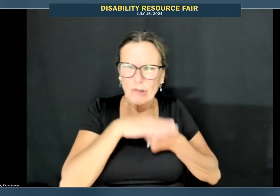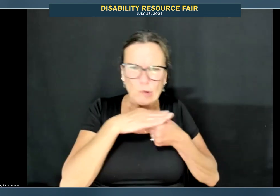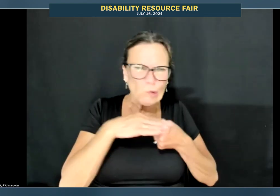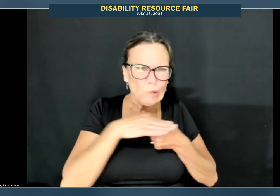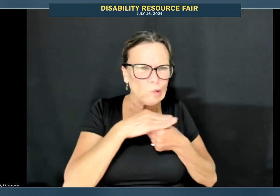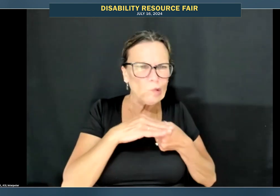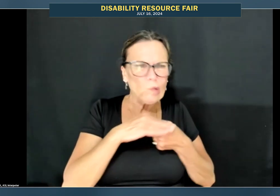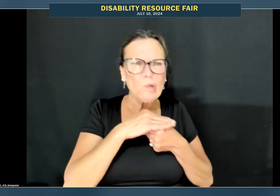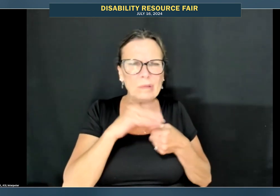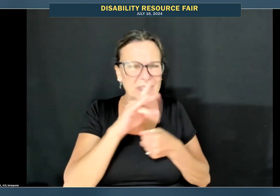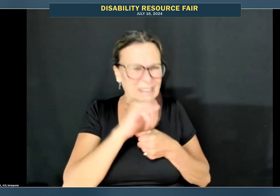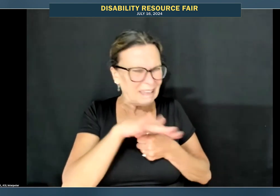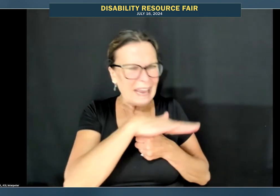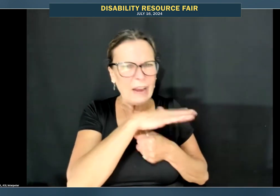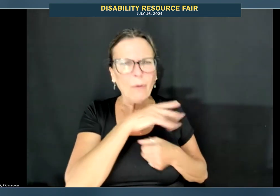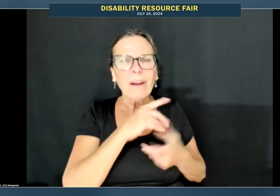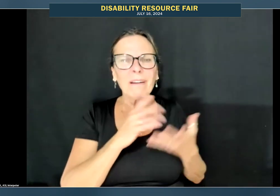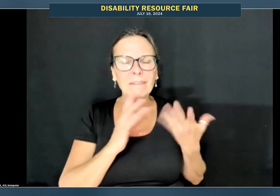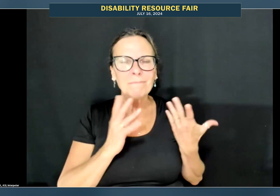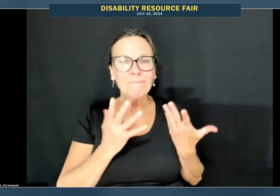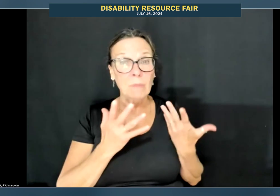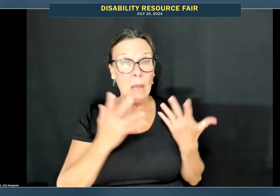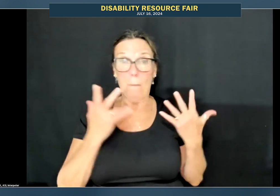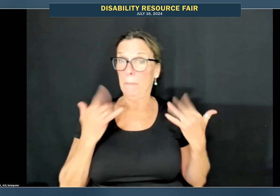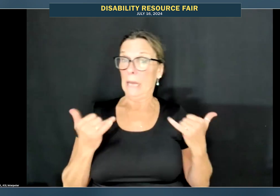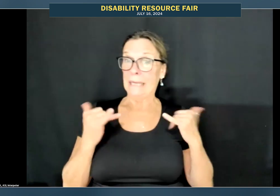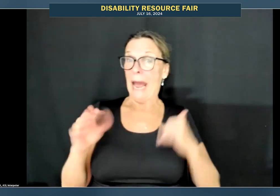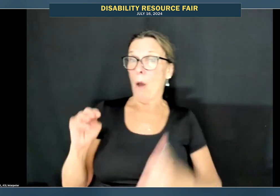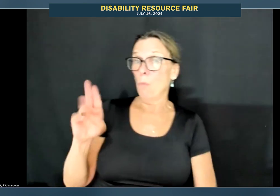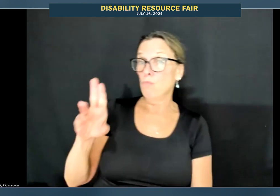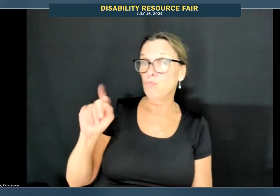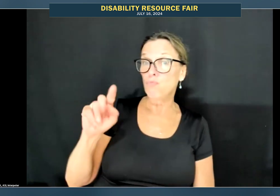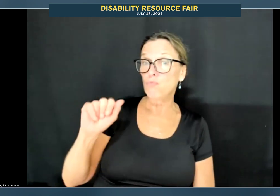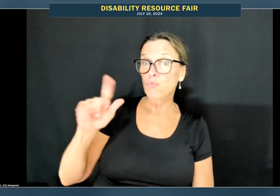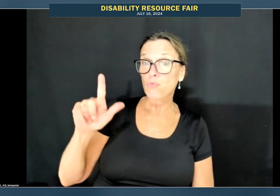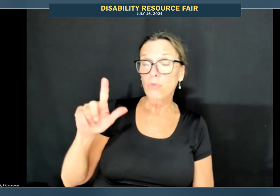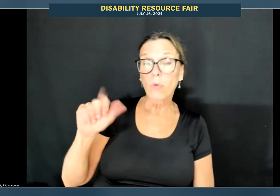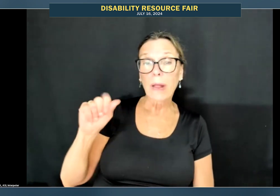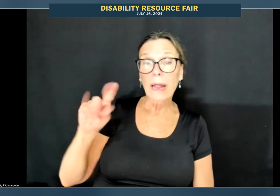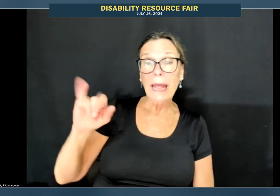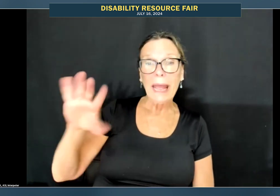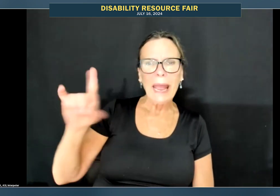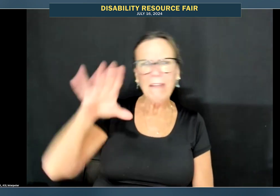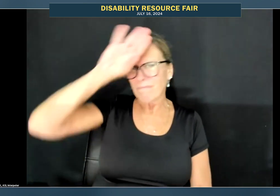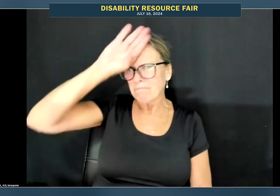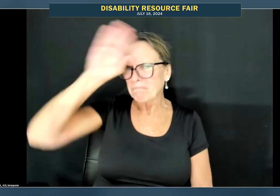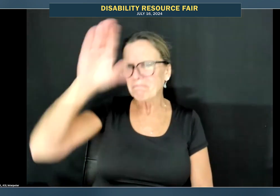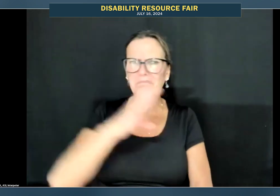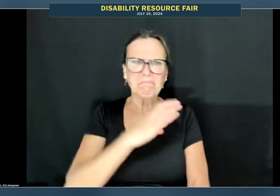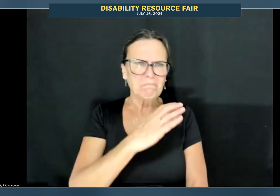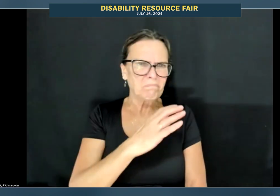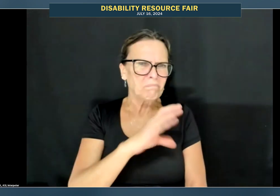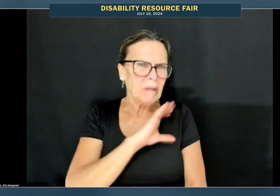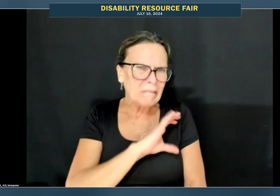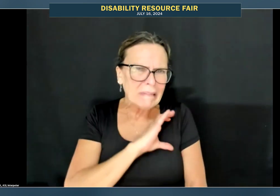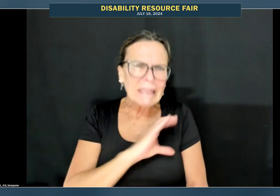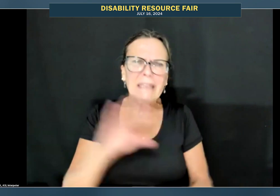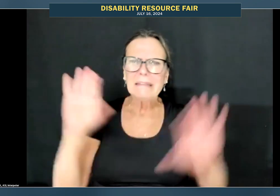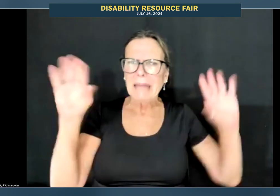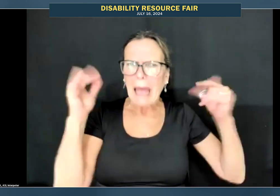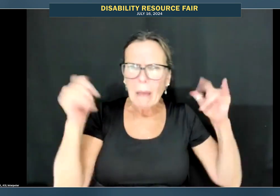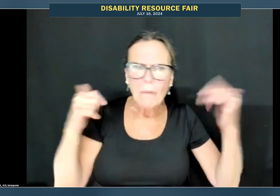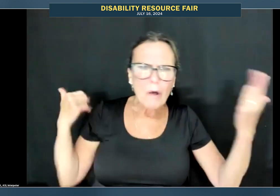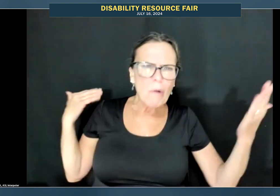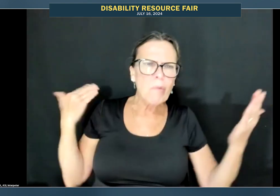of the jurisdiction. Now with mutual aid, you have police departments or fire departments. You have the ambulance services that are showing up from